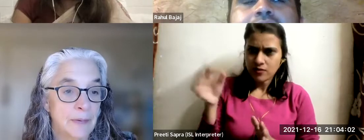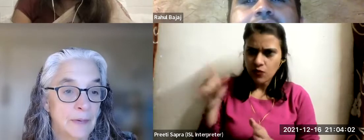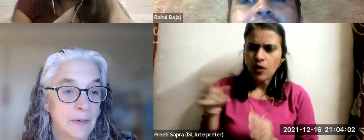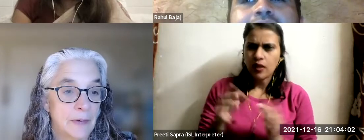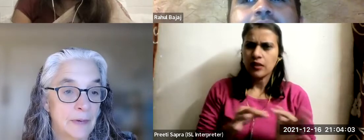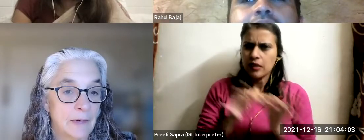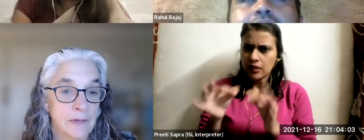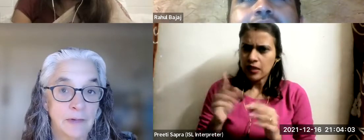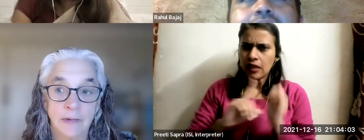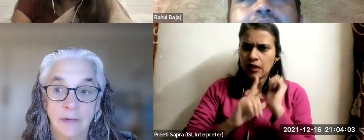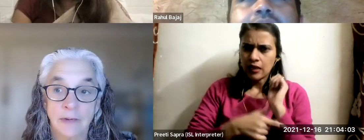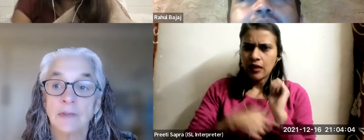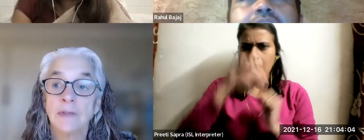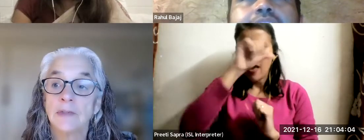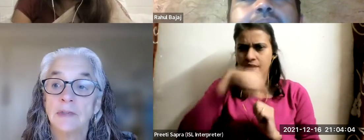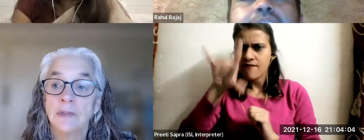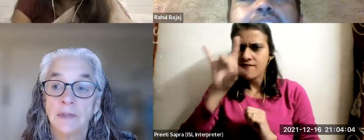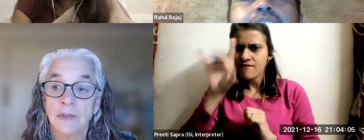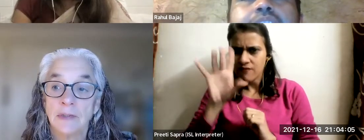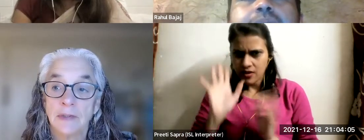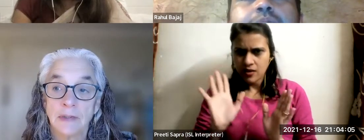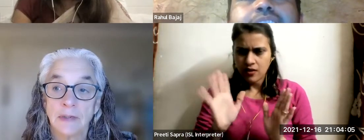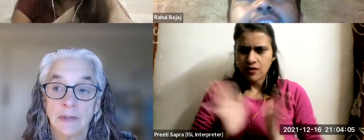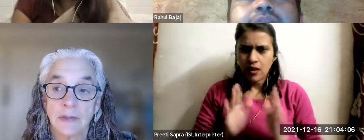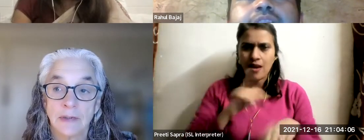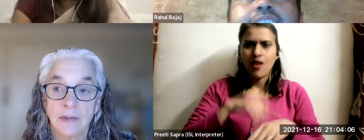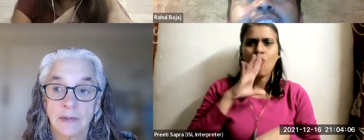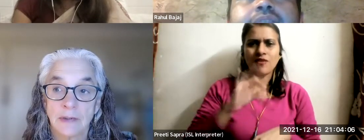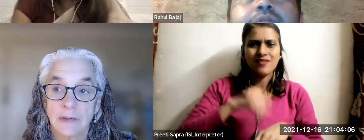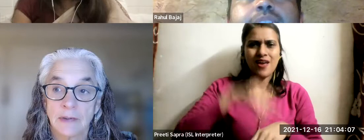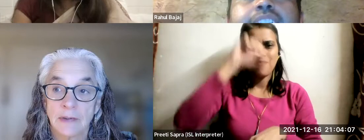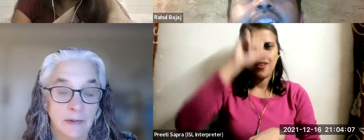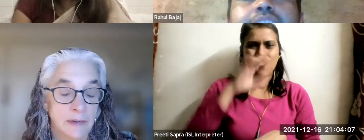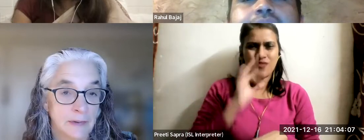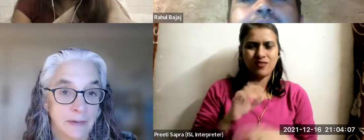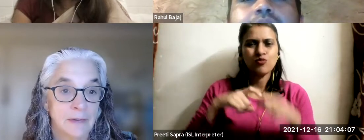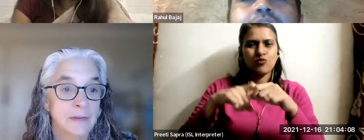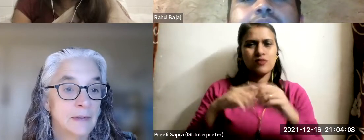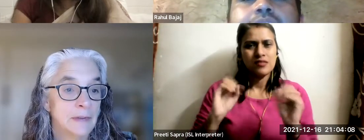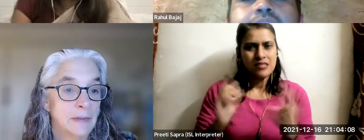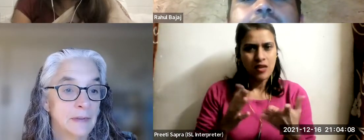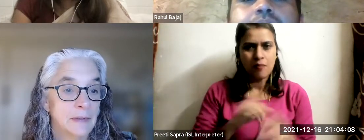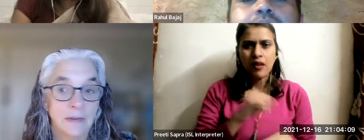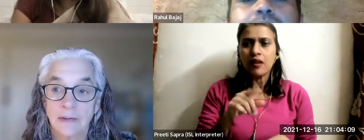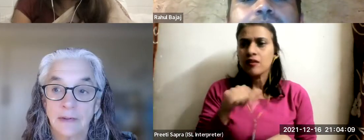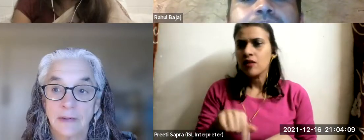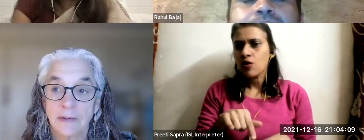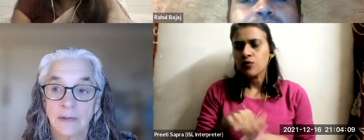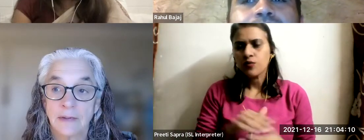while and ending at 9:15 instead of 9 p.m. Indian time? So basically for Lainey, that would be 7:45